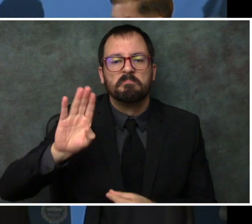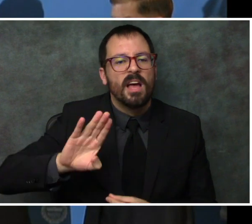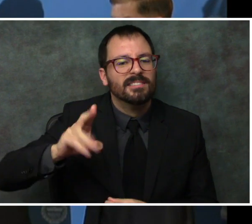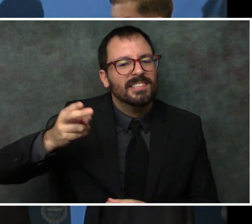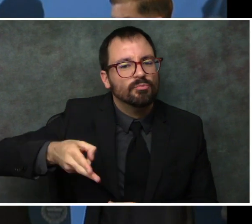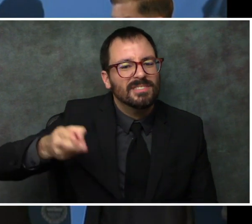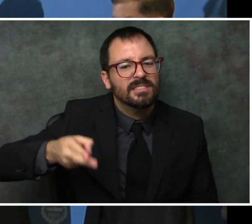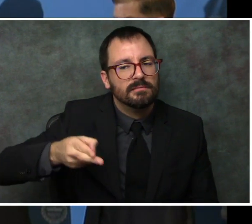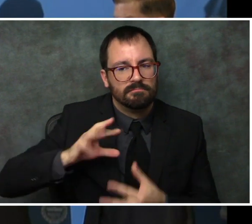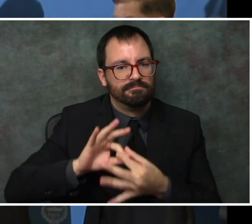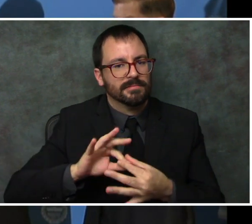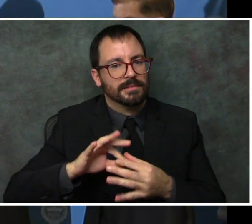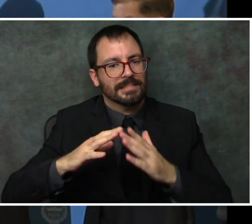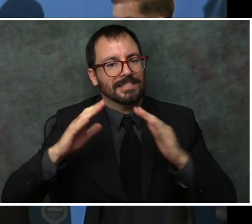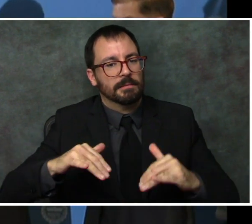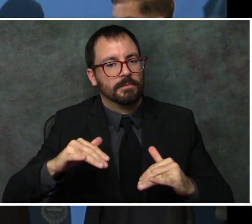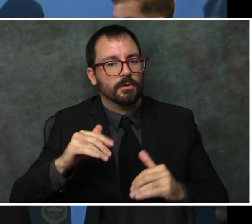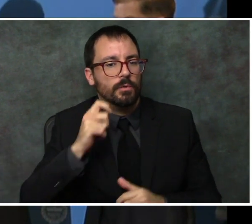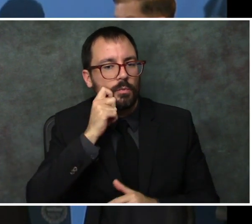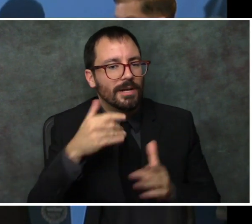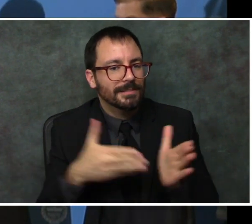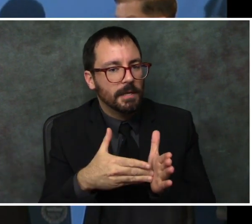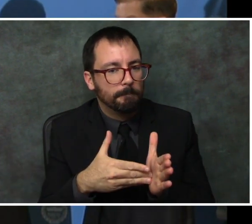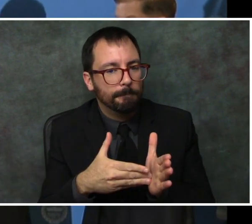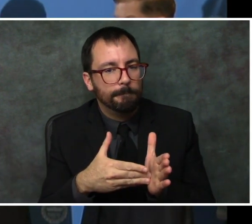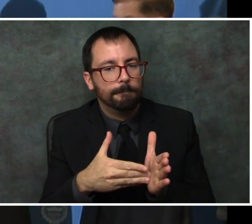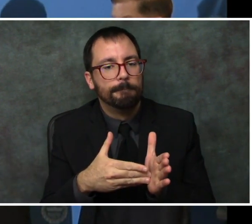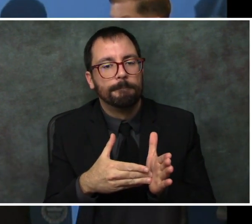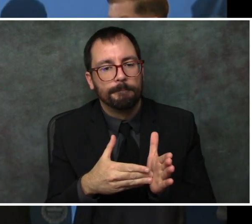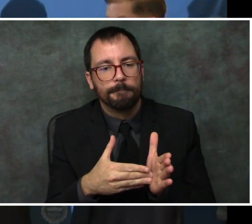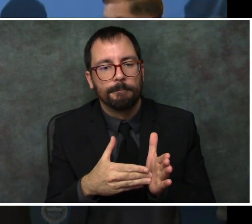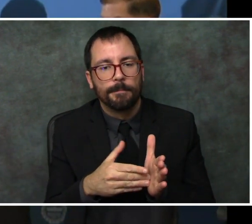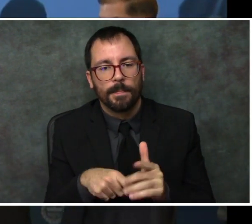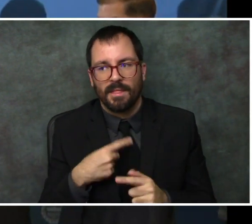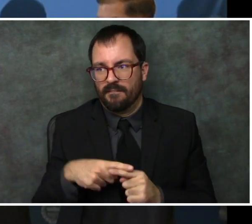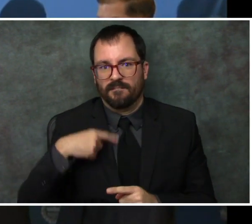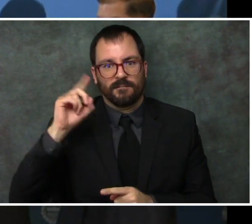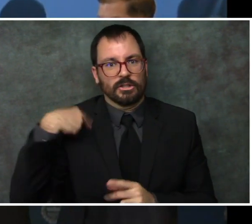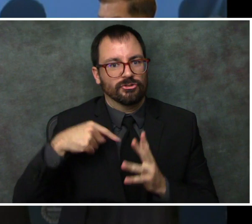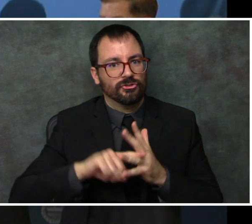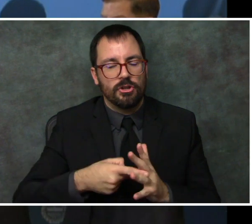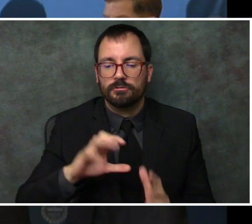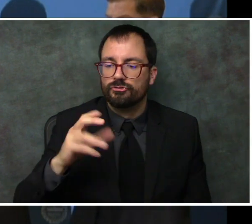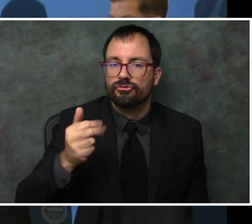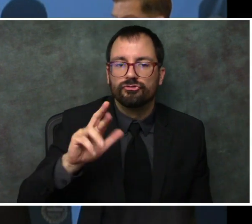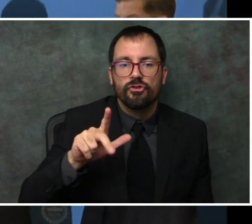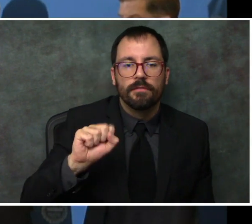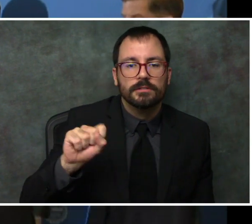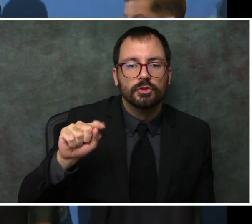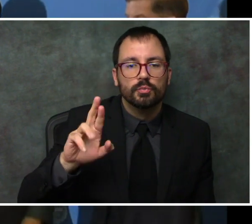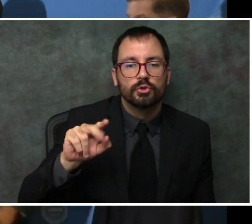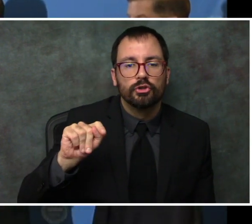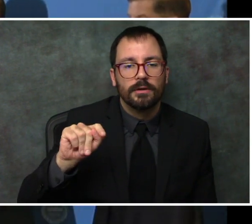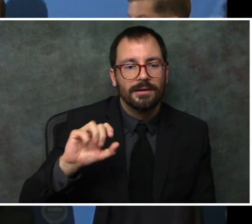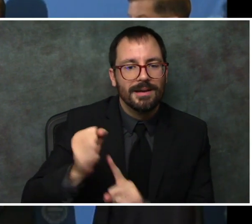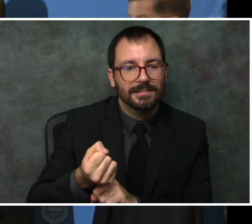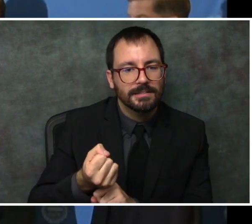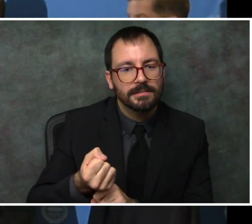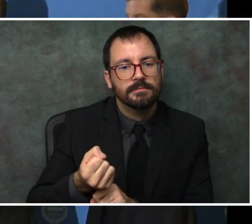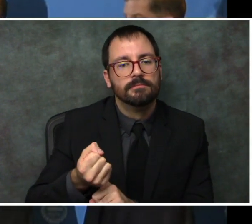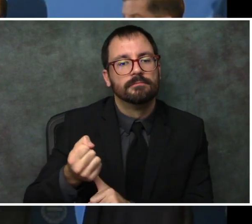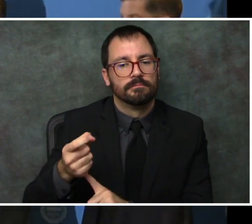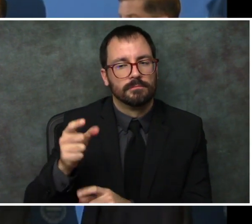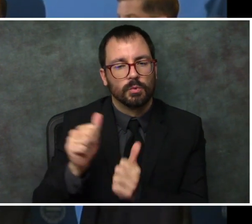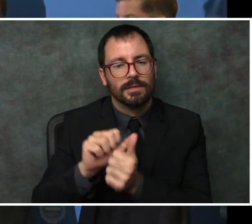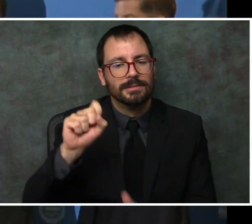Stewart case, to the St. Clair's Commission, to what we're doing now. So right now we have processes in place